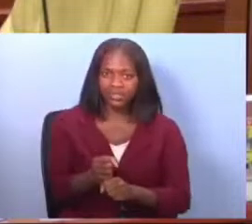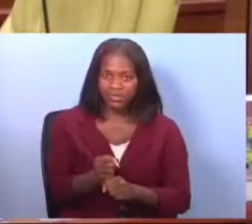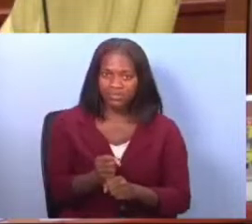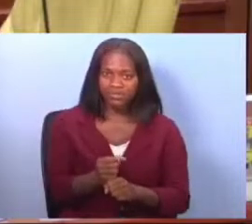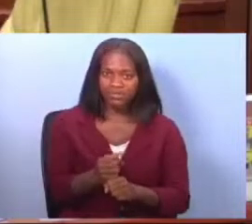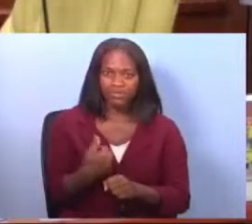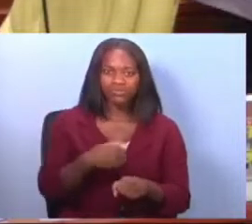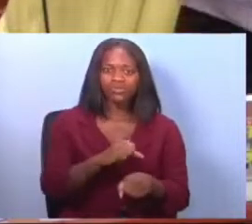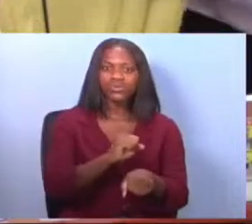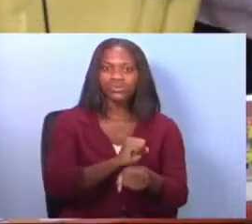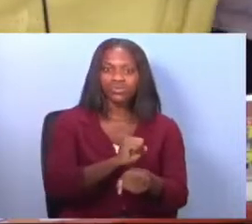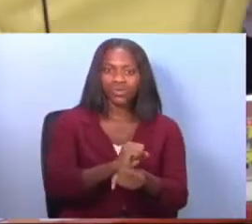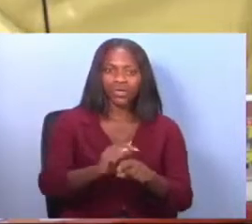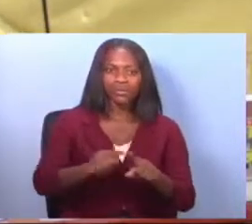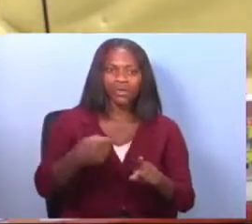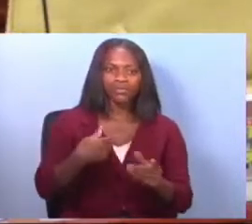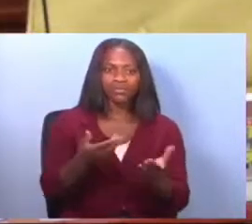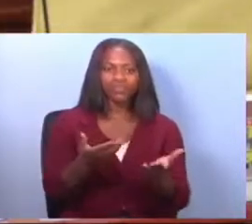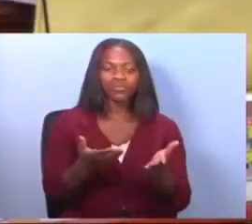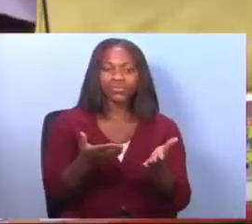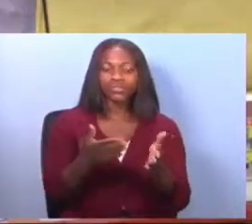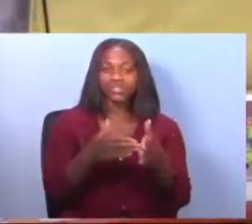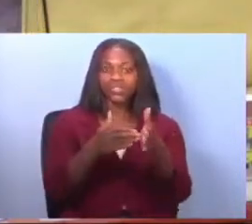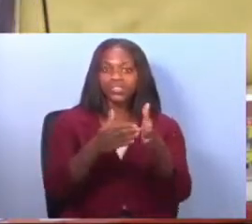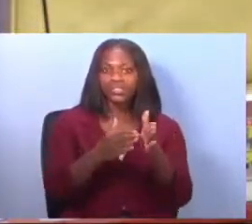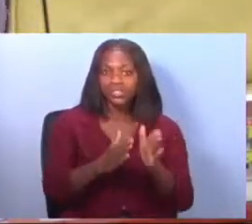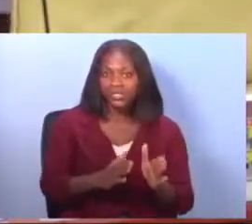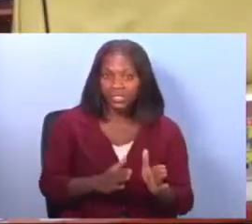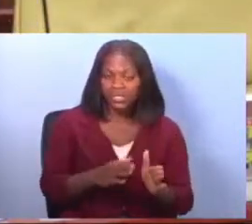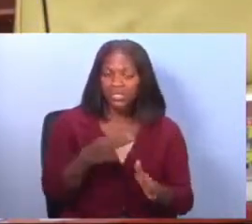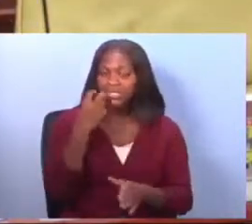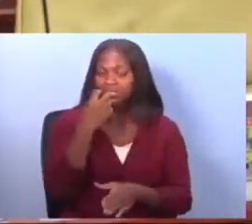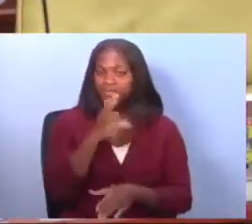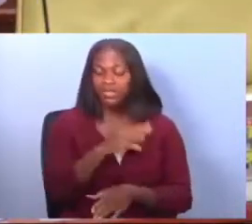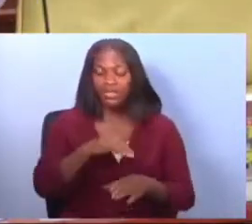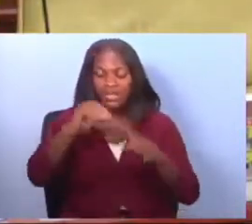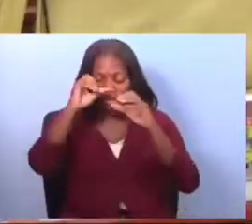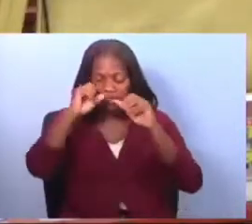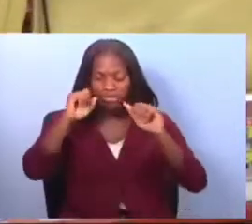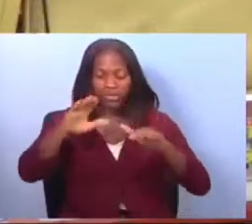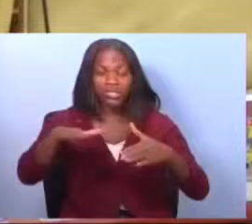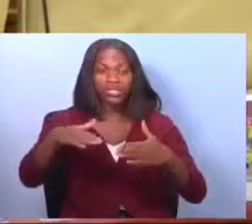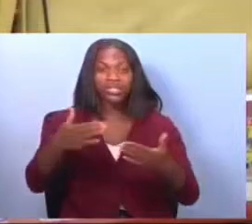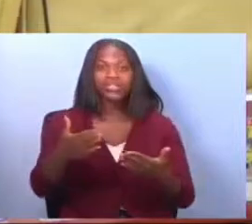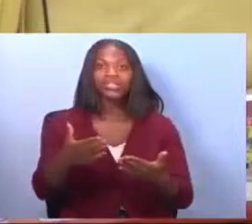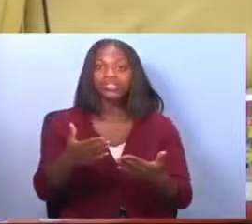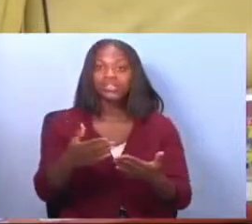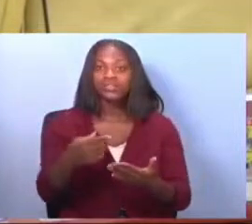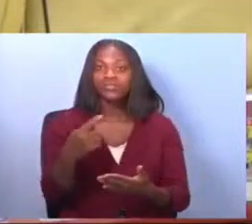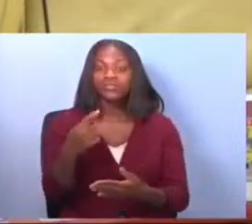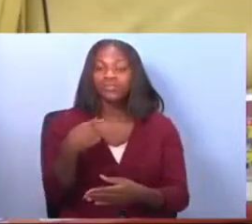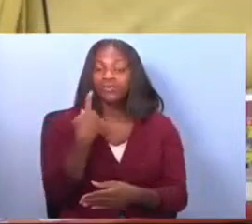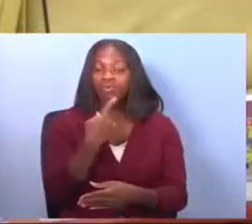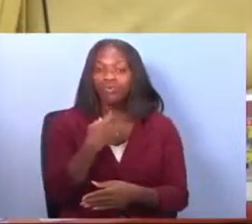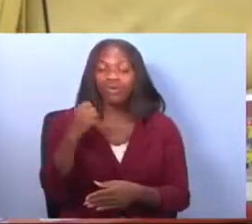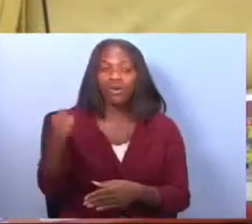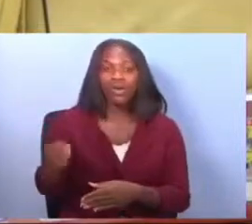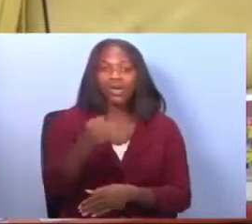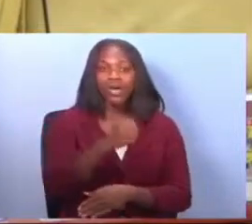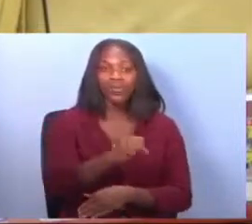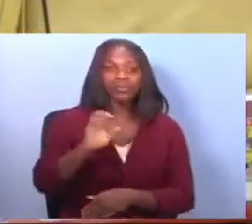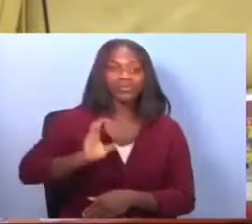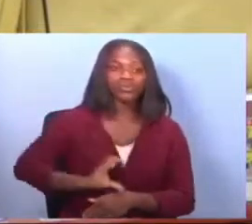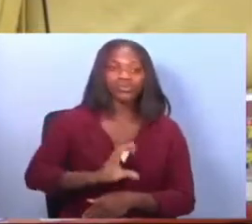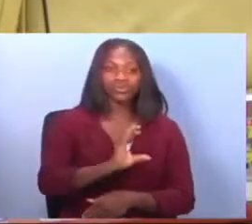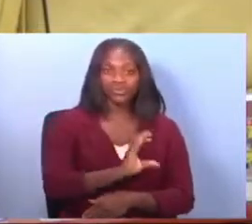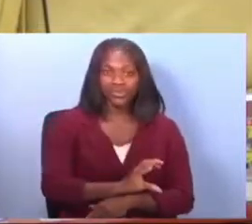indulge Mr. Speaker and the President and take it through the appointments committee, as said. So just keep your